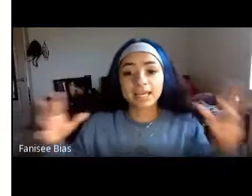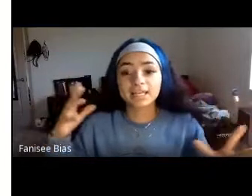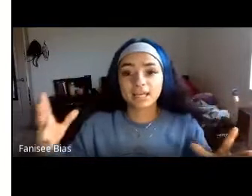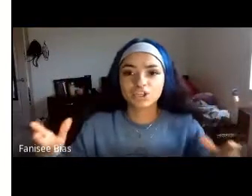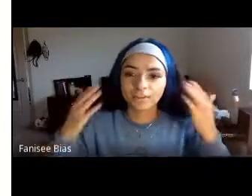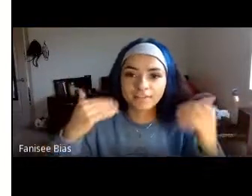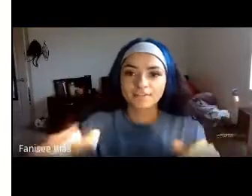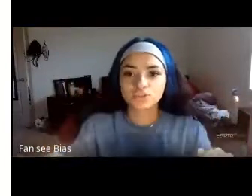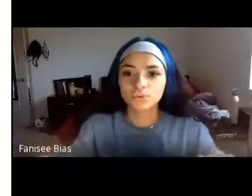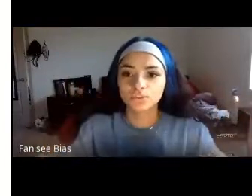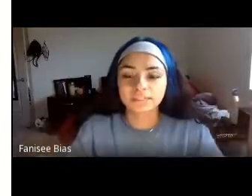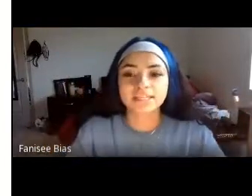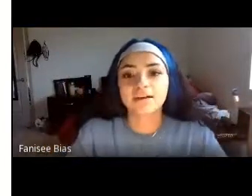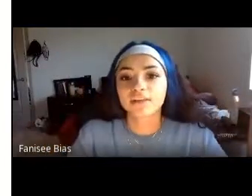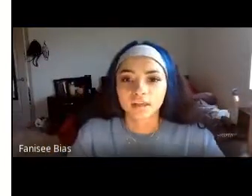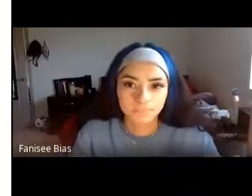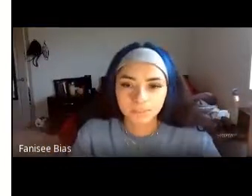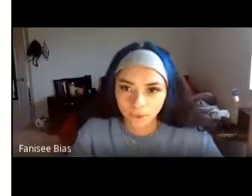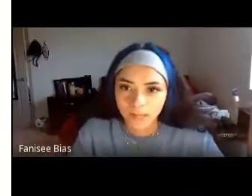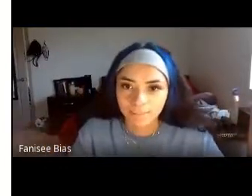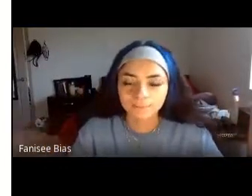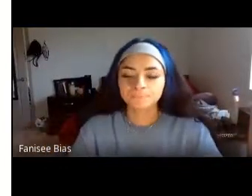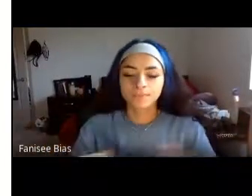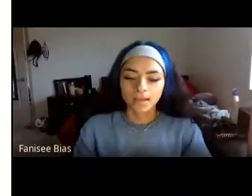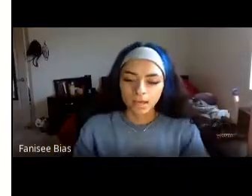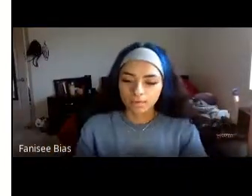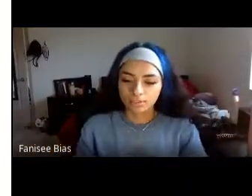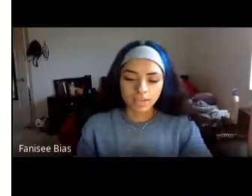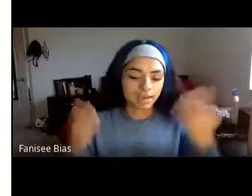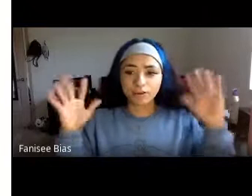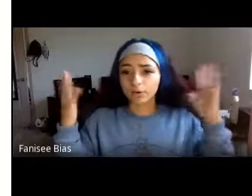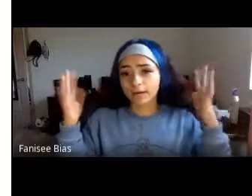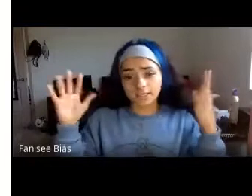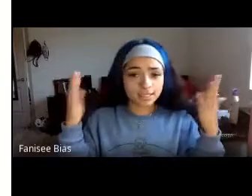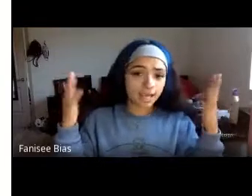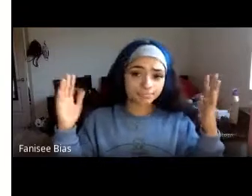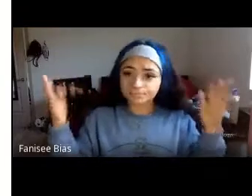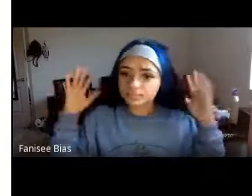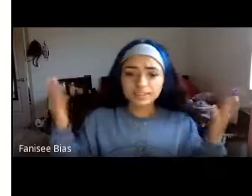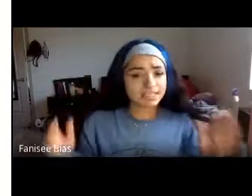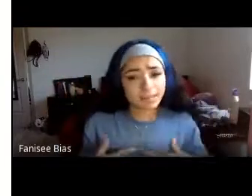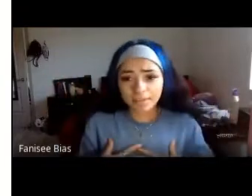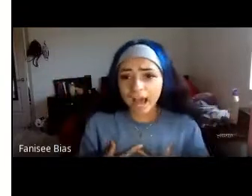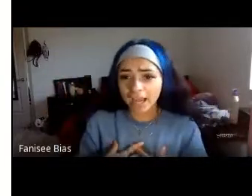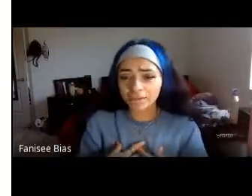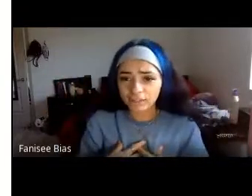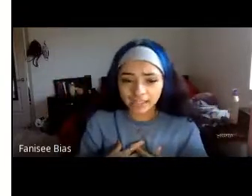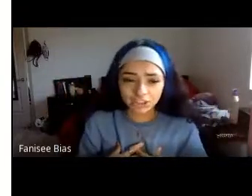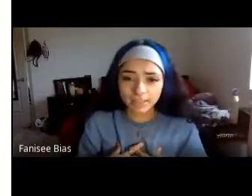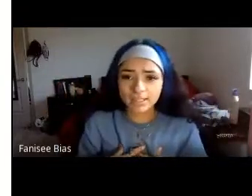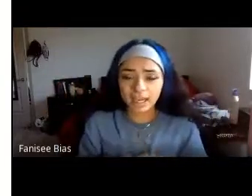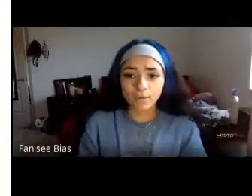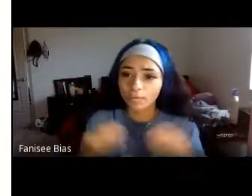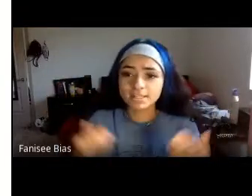like kind of indicates, like that visual sense of like people are clapping. So yeah, if y'all want to practice that. It's something that I